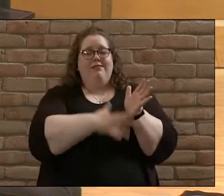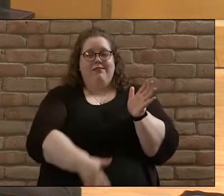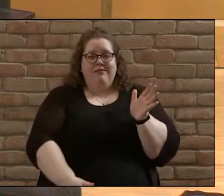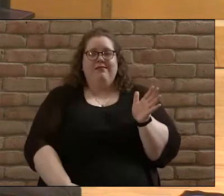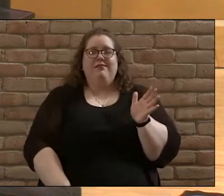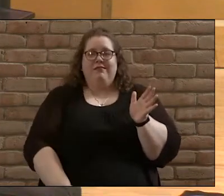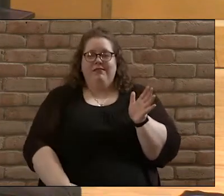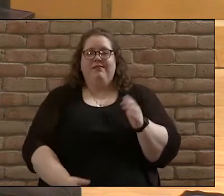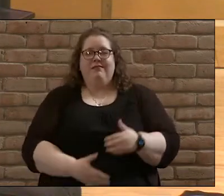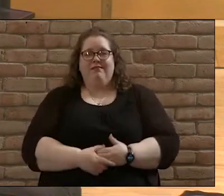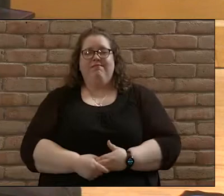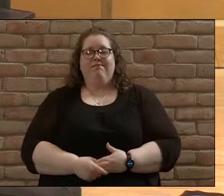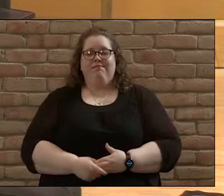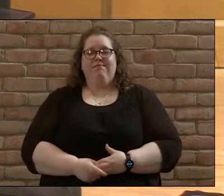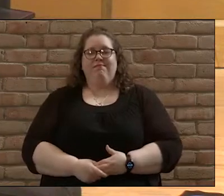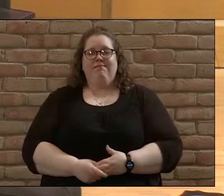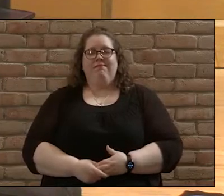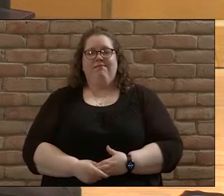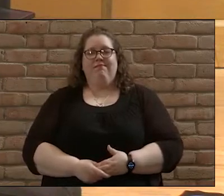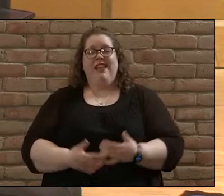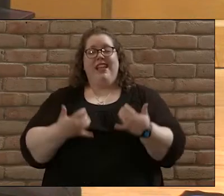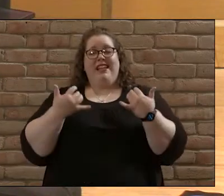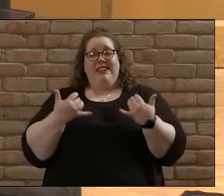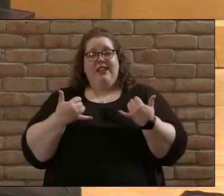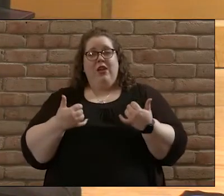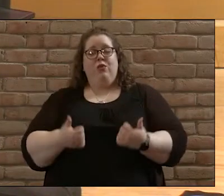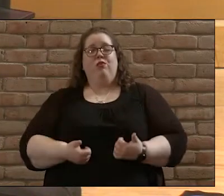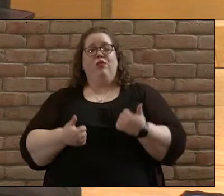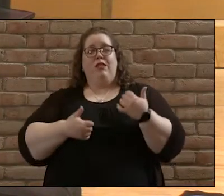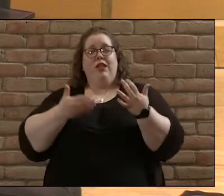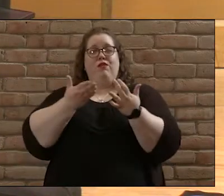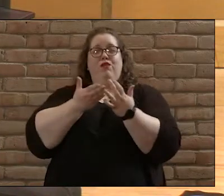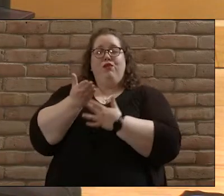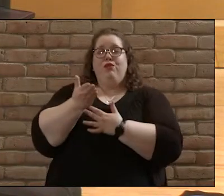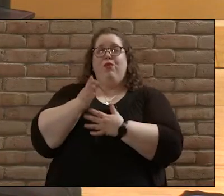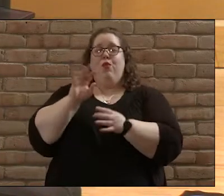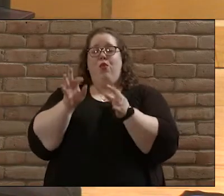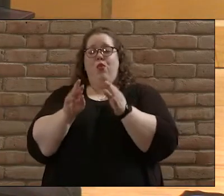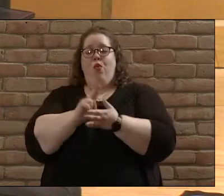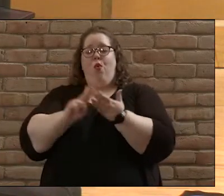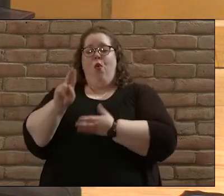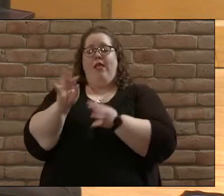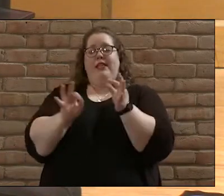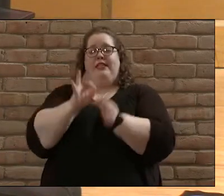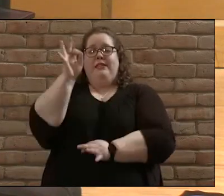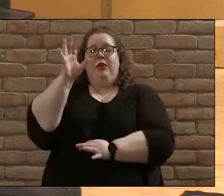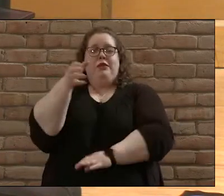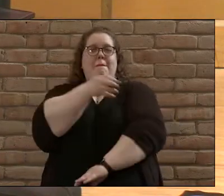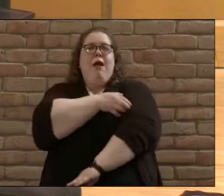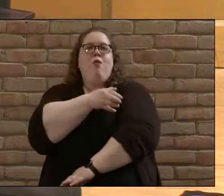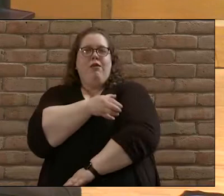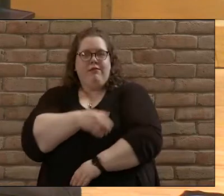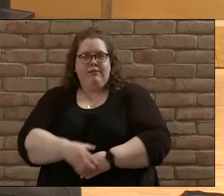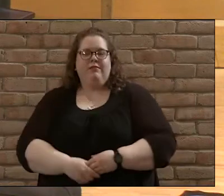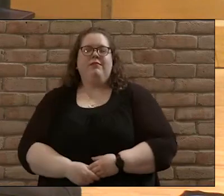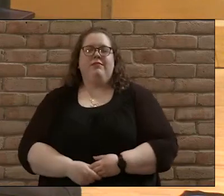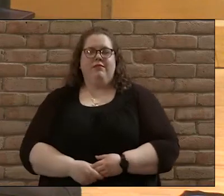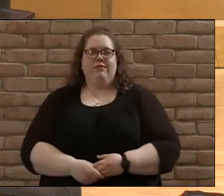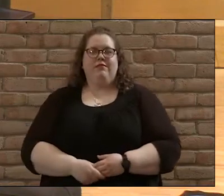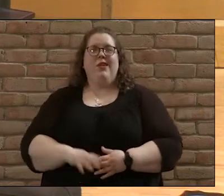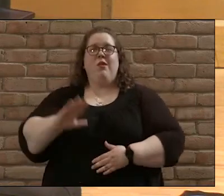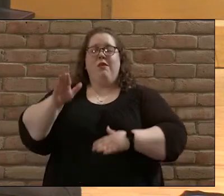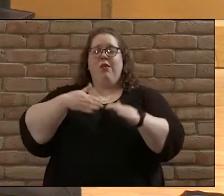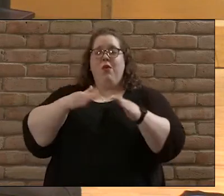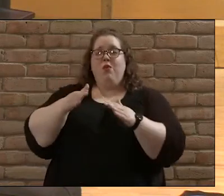now lives by the power of the Holy Spirit. And as we walk in step with the Spirit, as we live